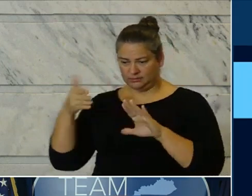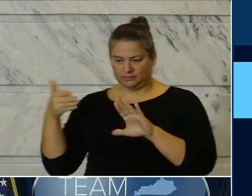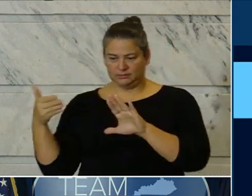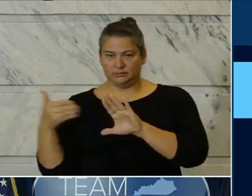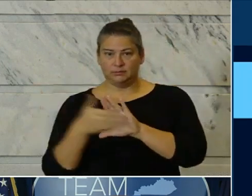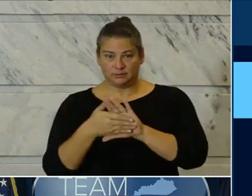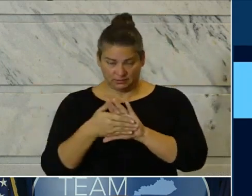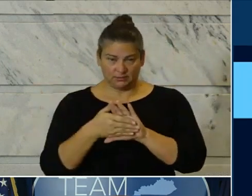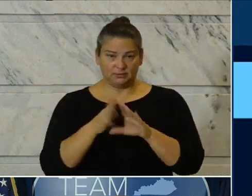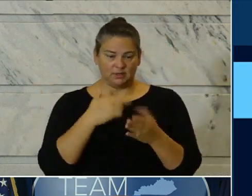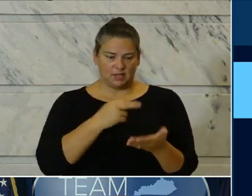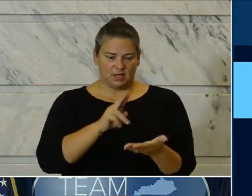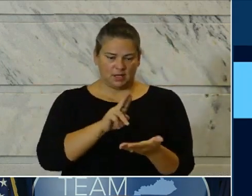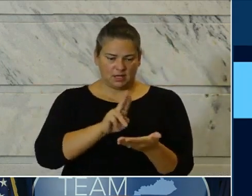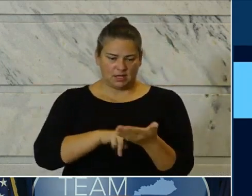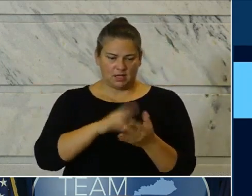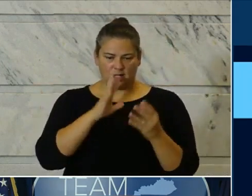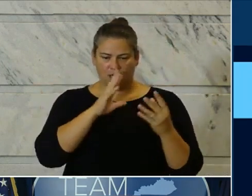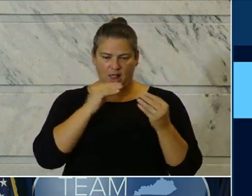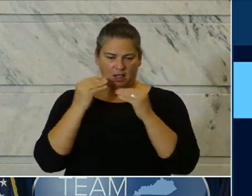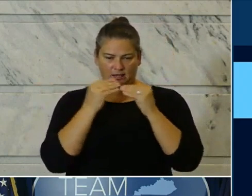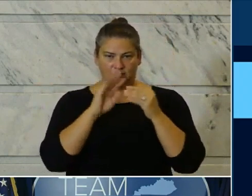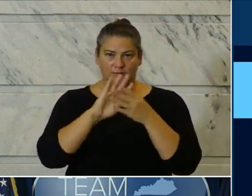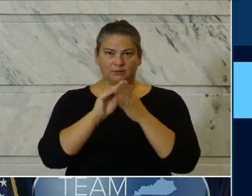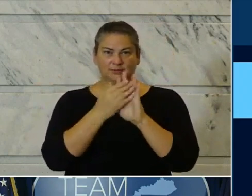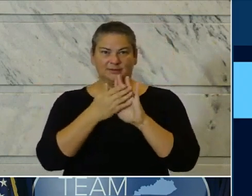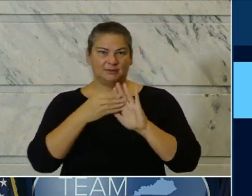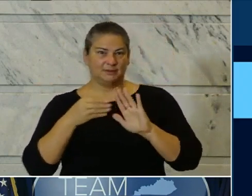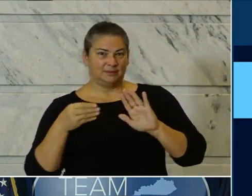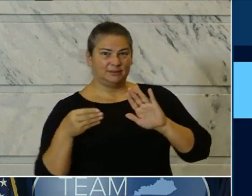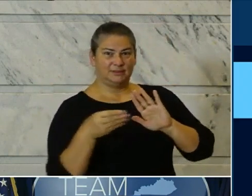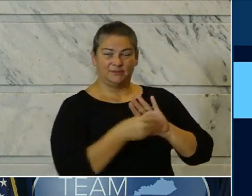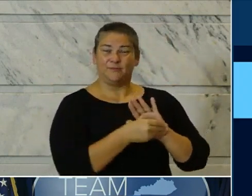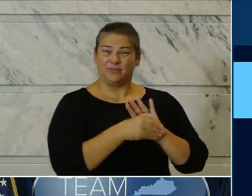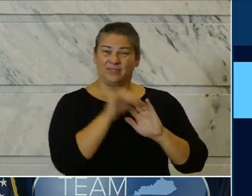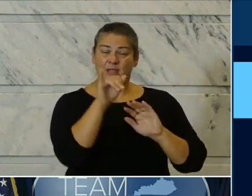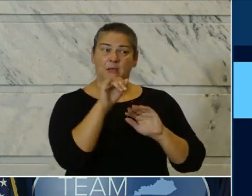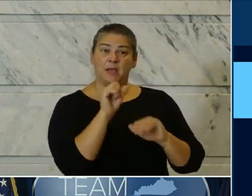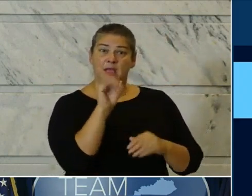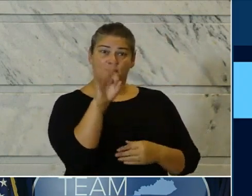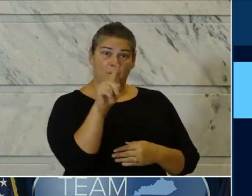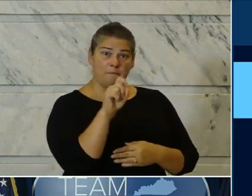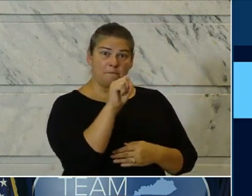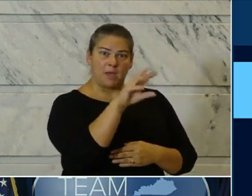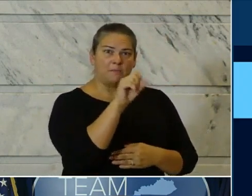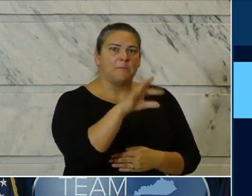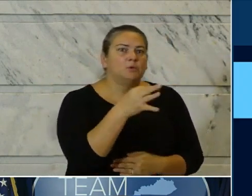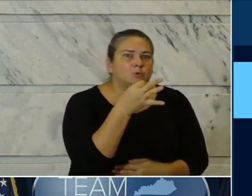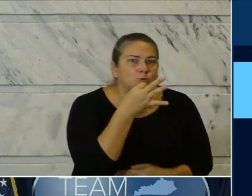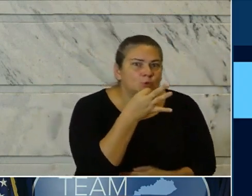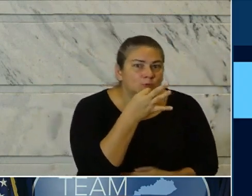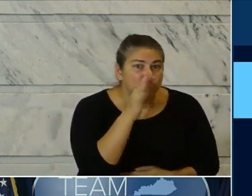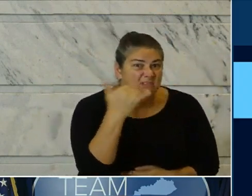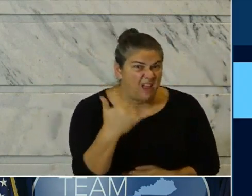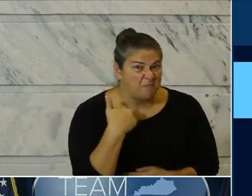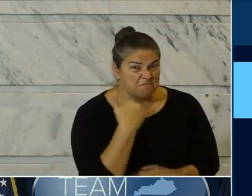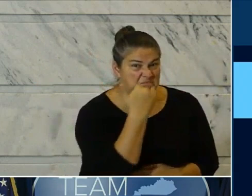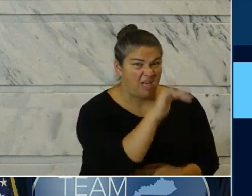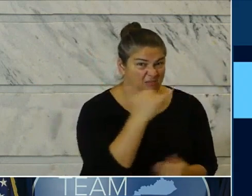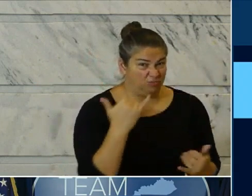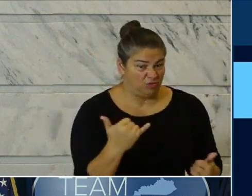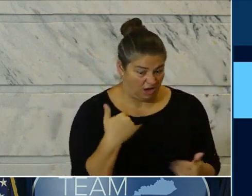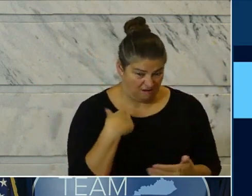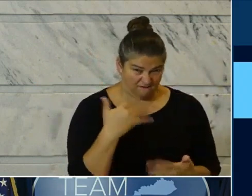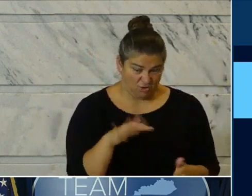with this absentee ballot. You can mail it, and if you're going to do that, mail it soon. I'm mailing this today. I will have